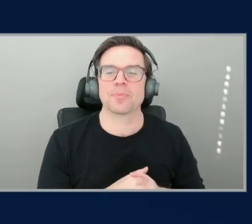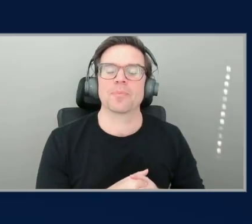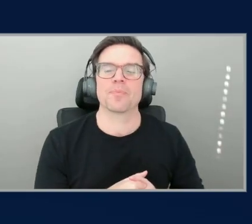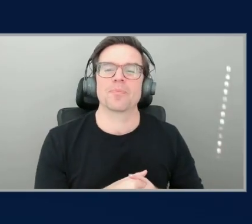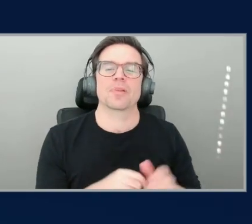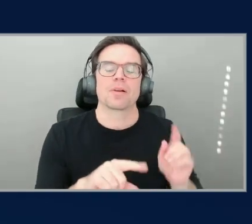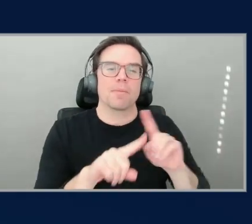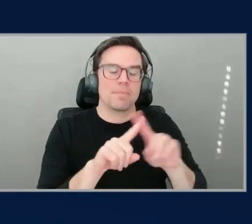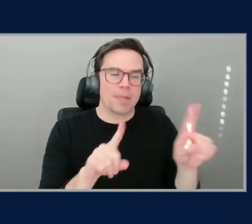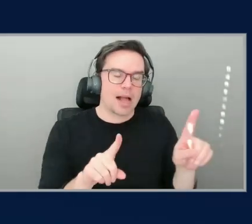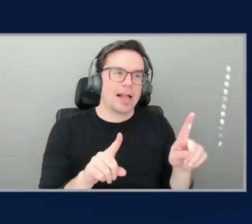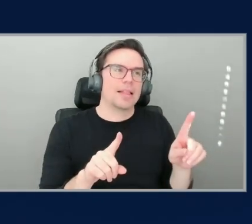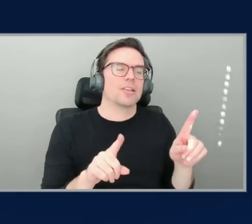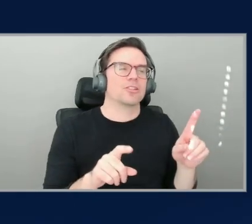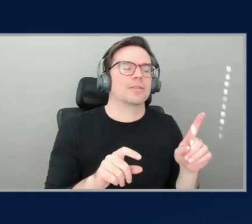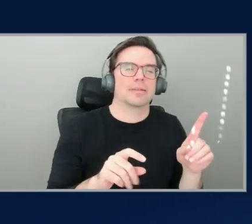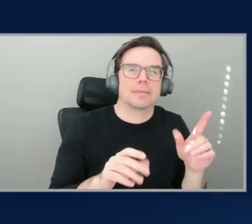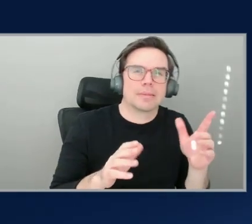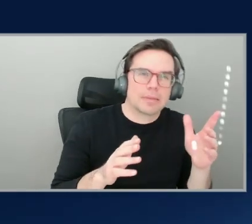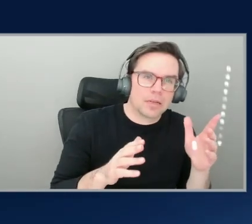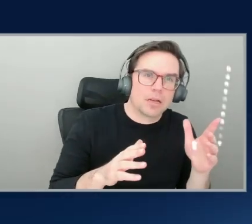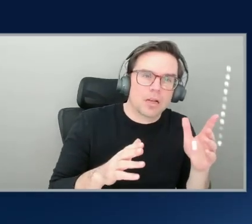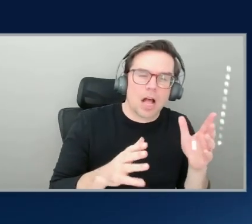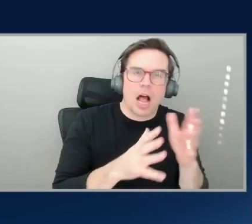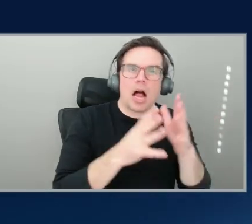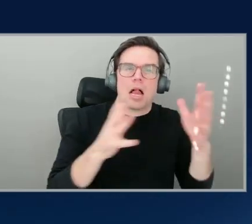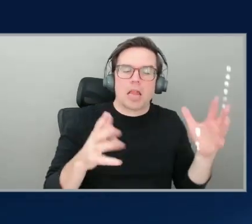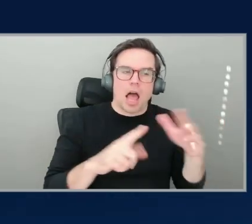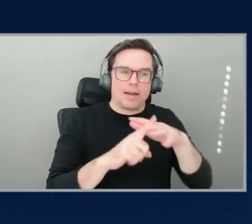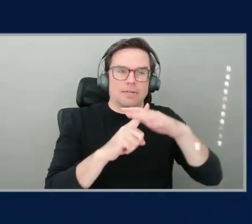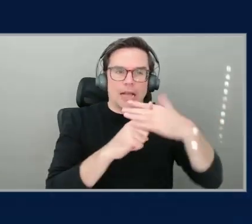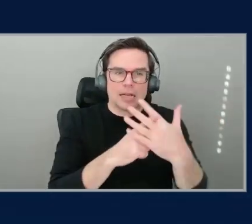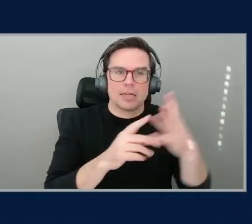depth of content within large language models that can teach you how to